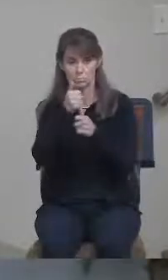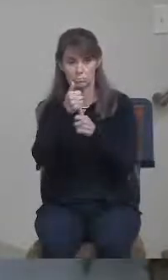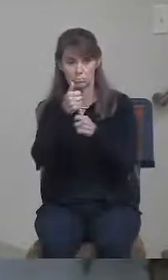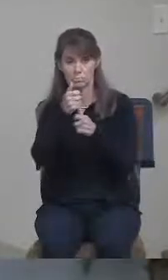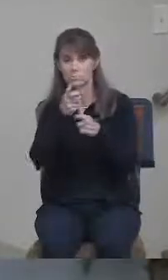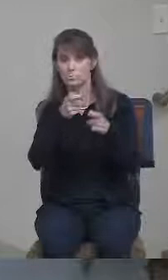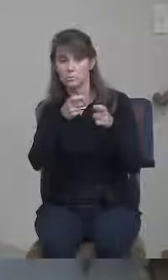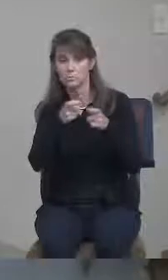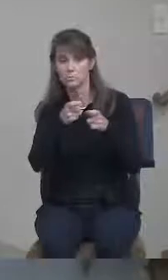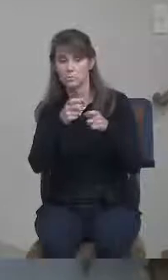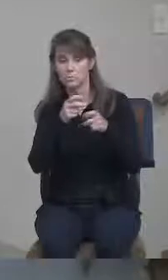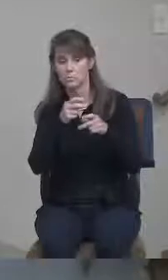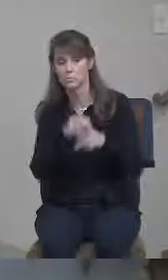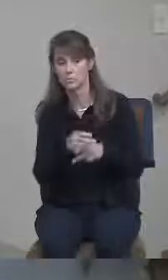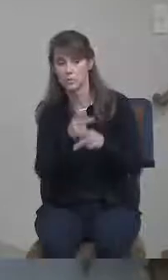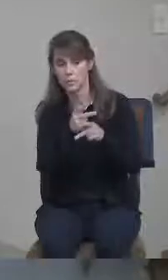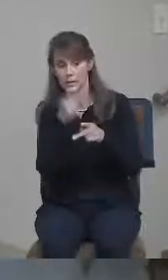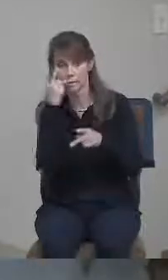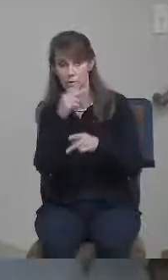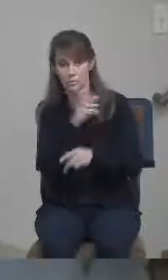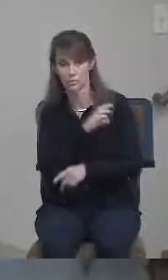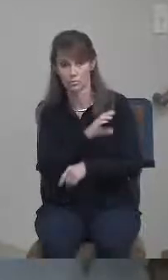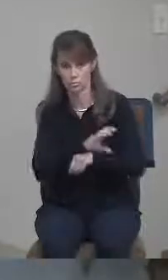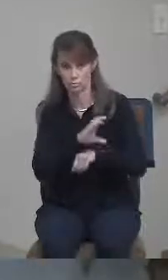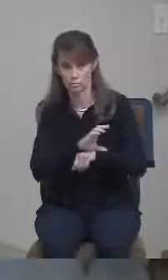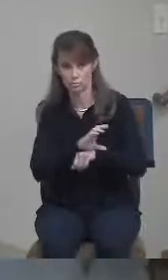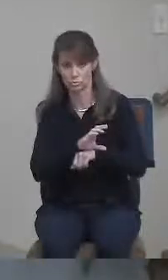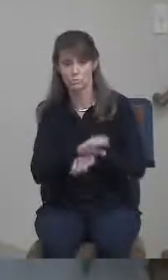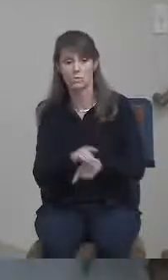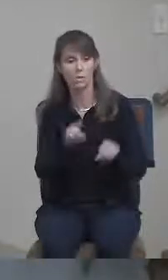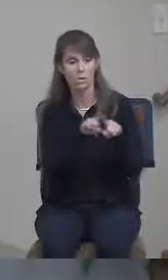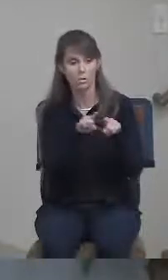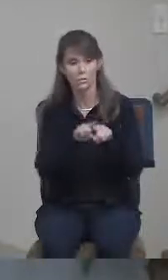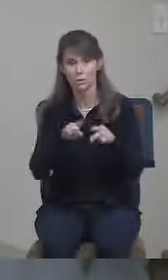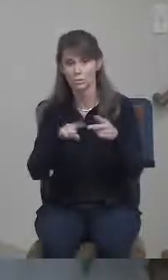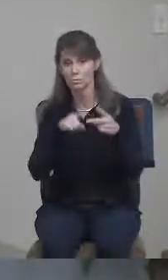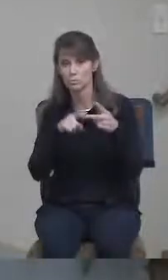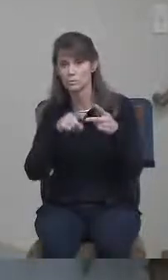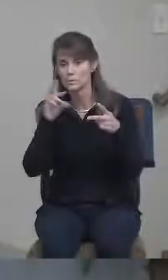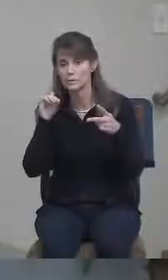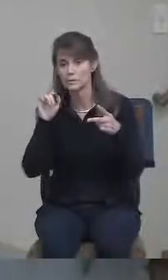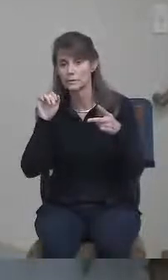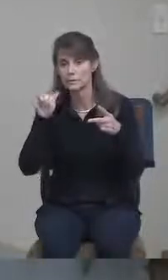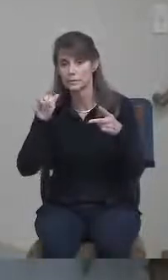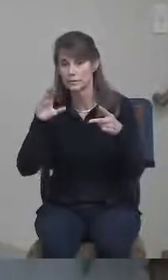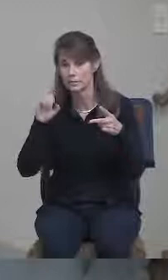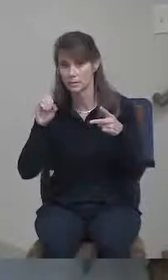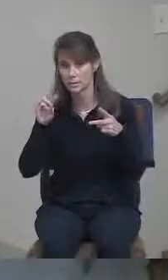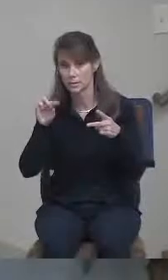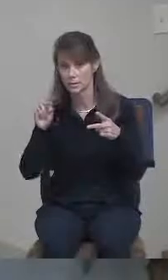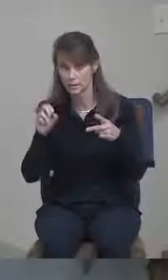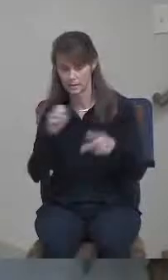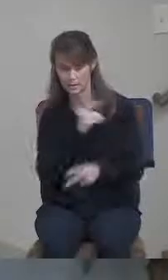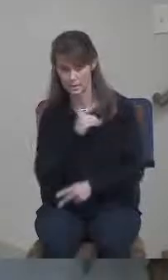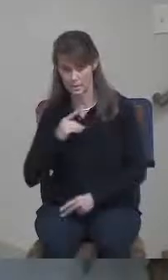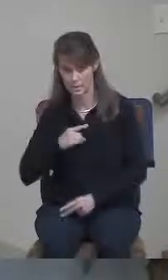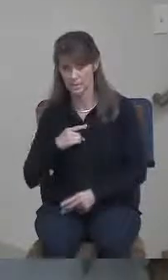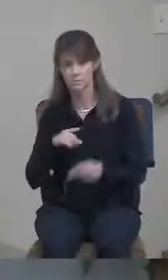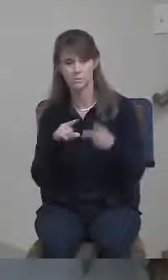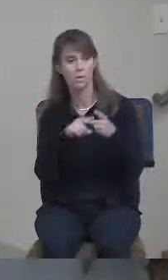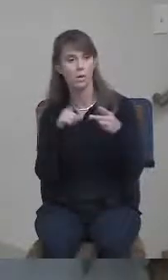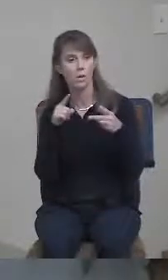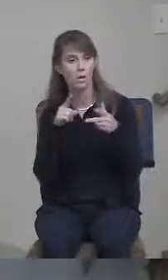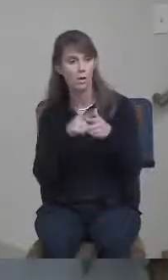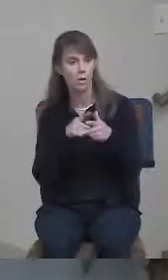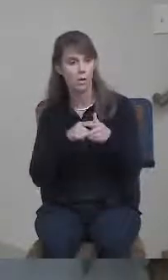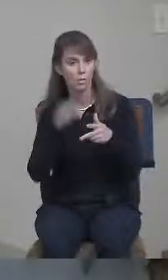deacons that served the church, of course, evangelists, teachers,